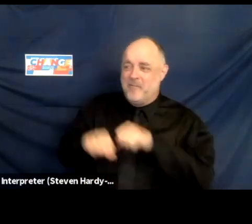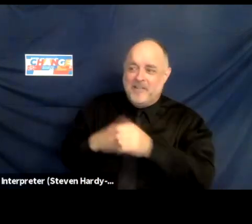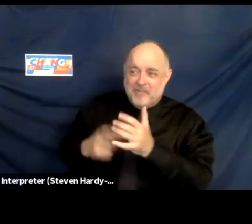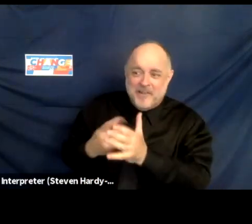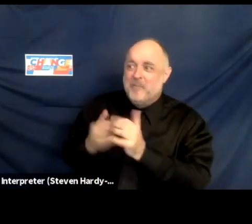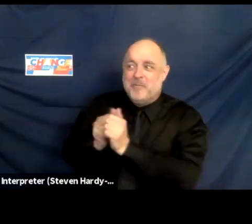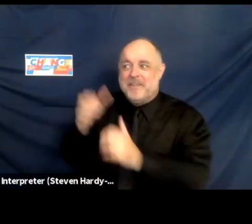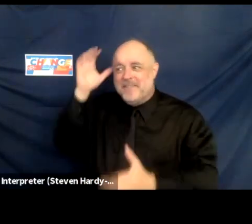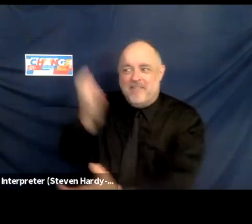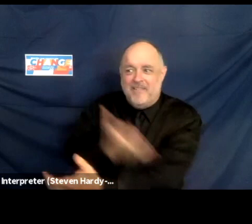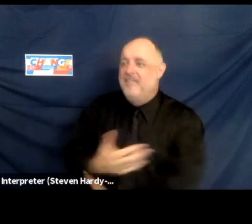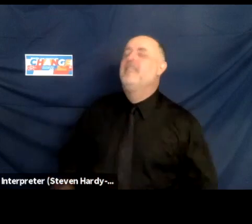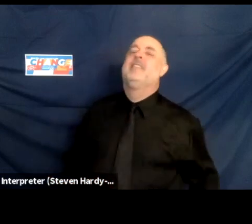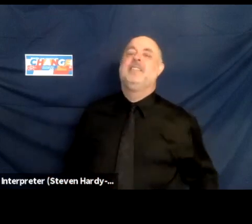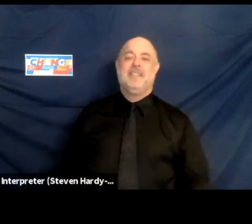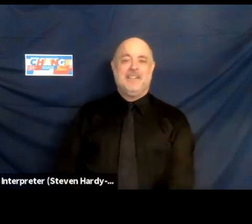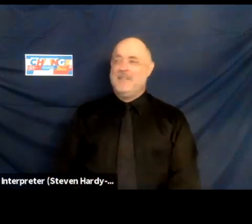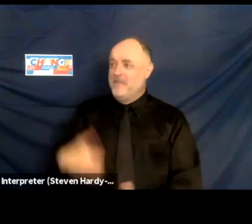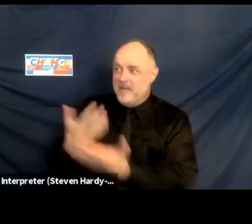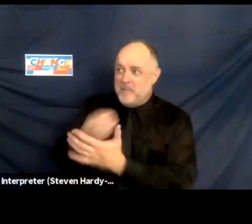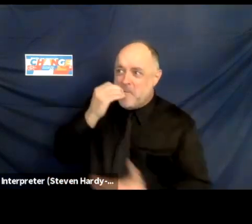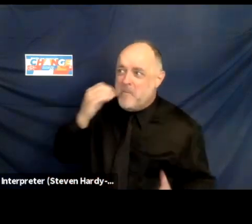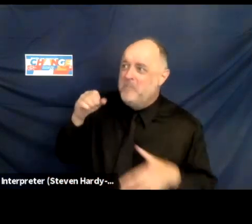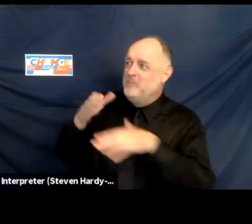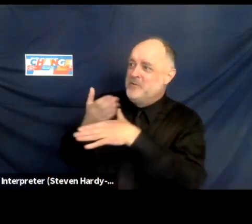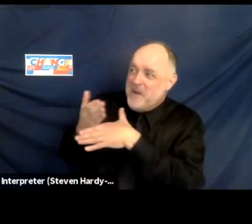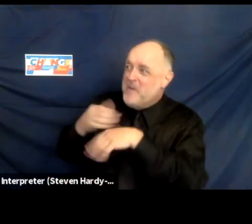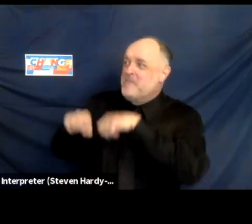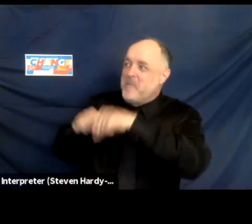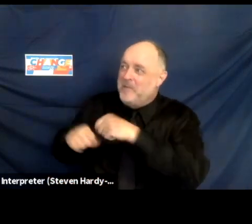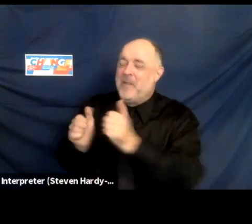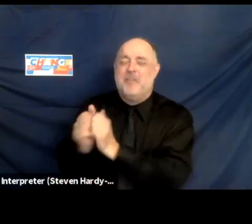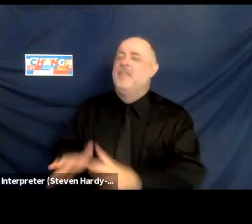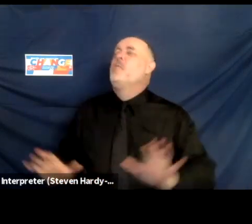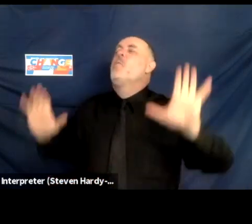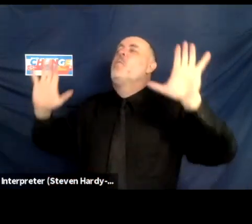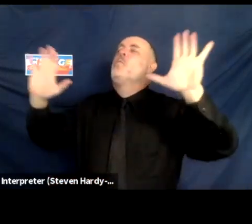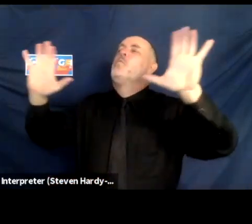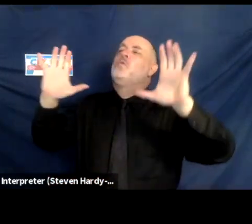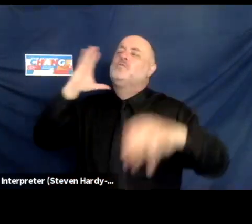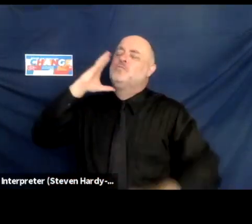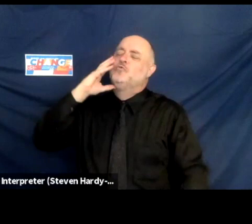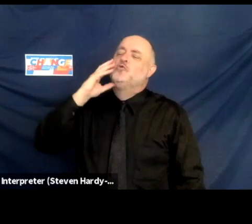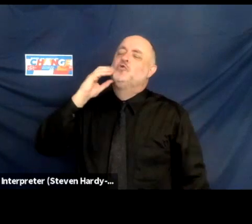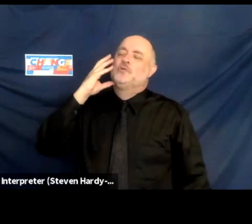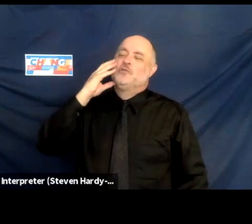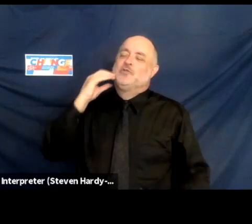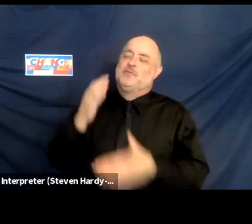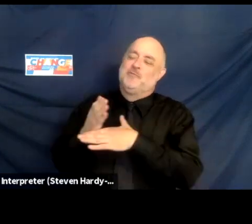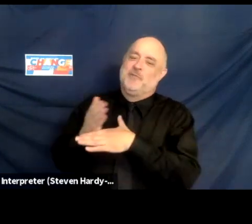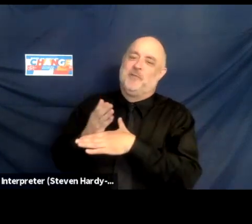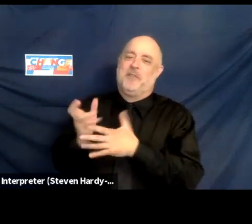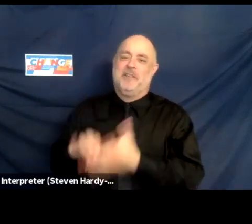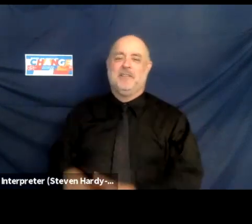home, stays with us some in this COVID situation, which is great. And he always likes to go out for a bicycle ride, a great bicycle ride that goes